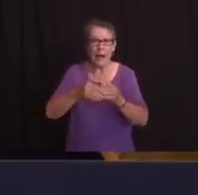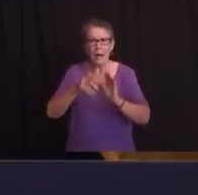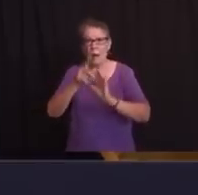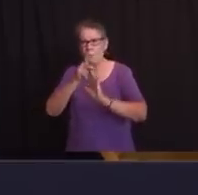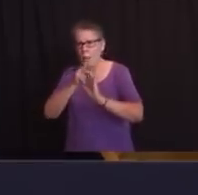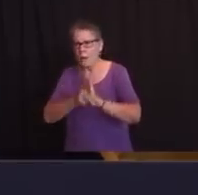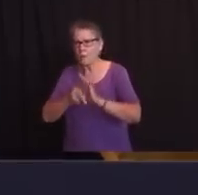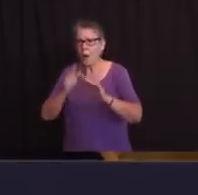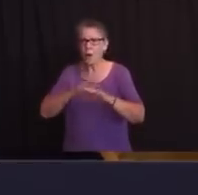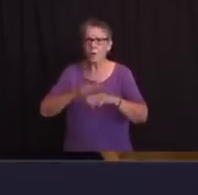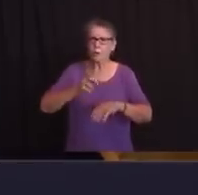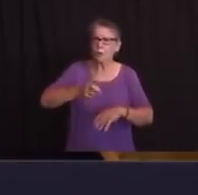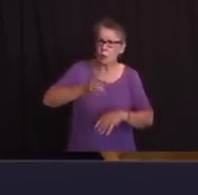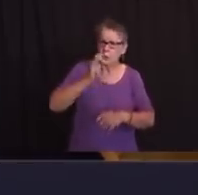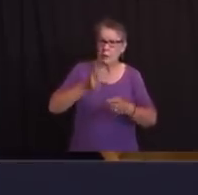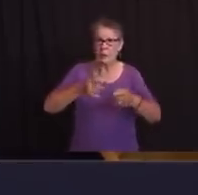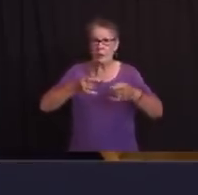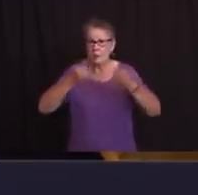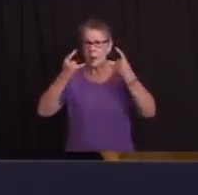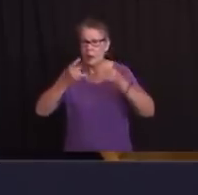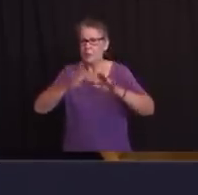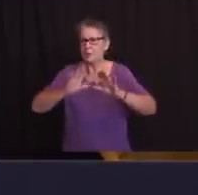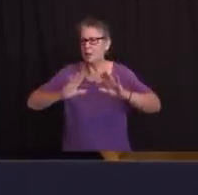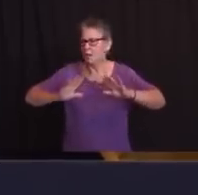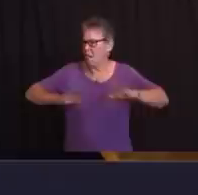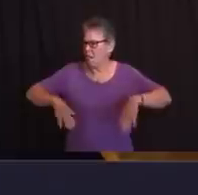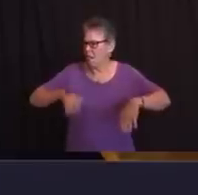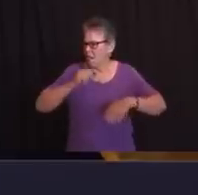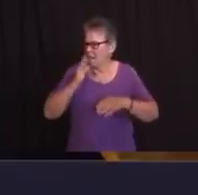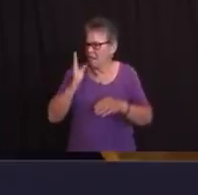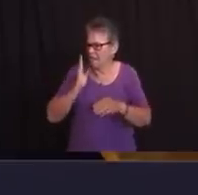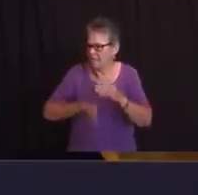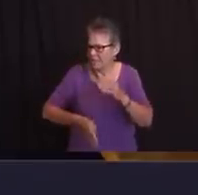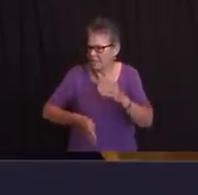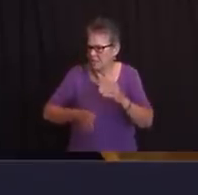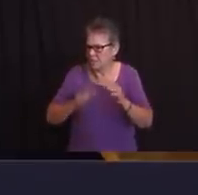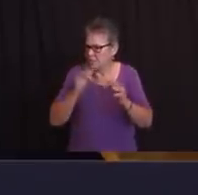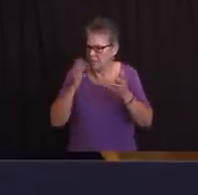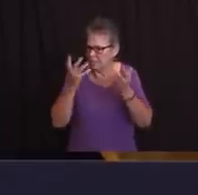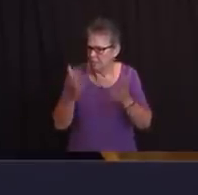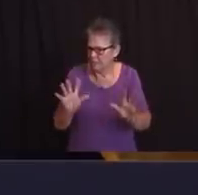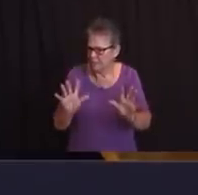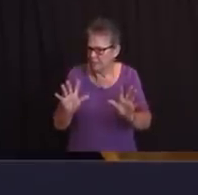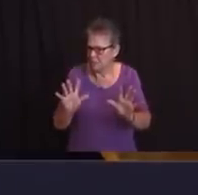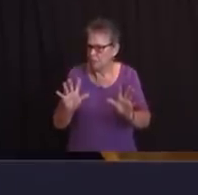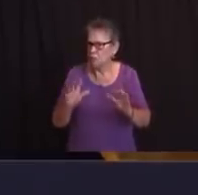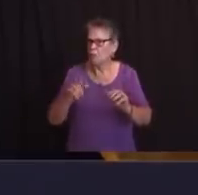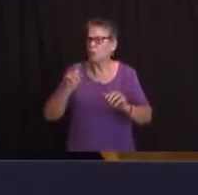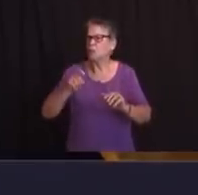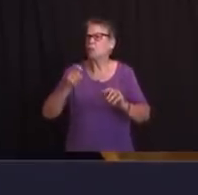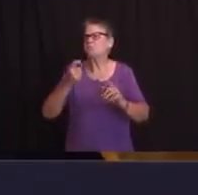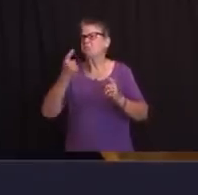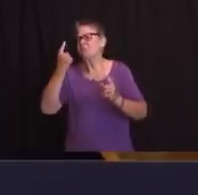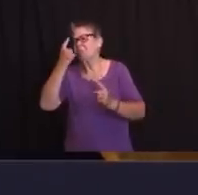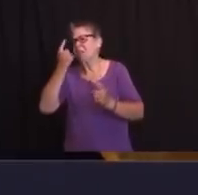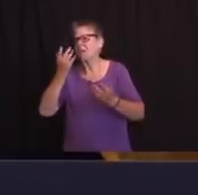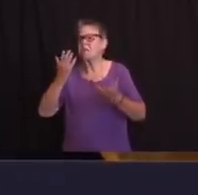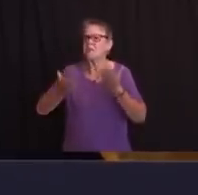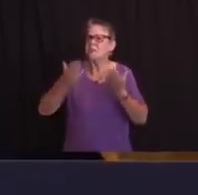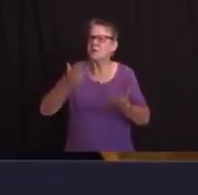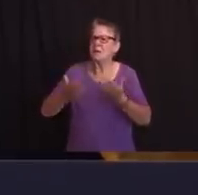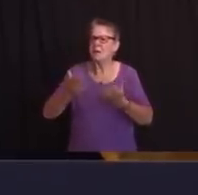questions are elements of that. So bear with us, but I think you should assume that the entity will make the